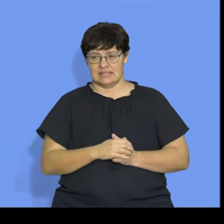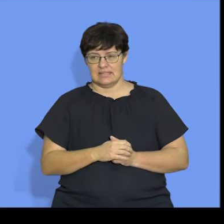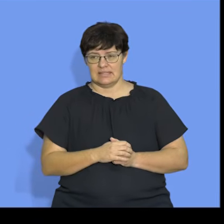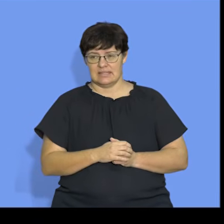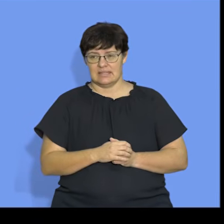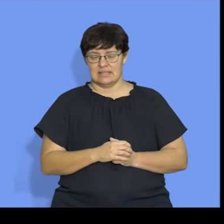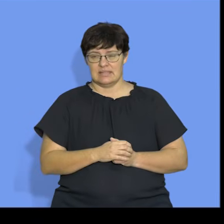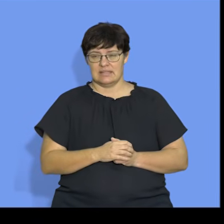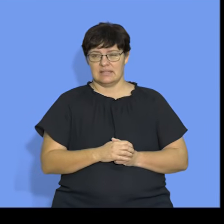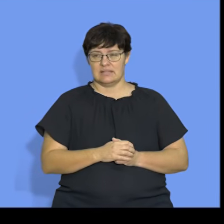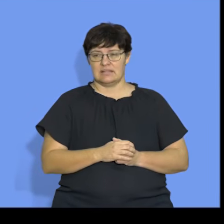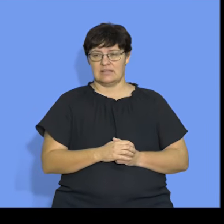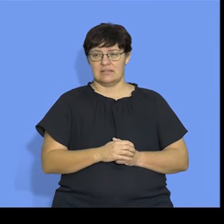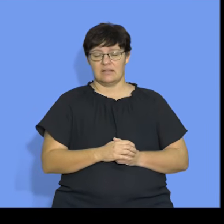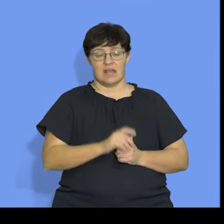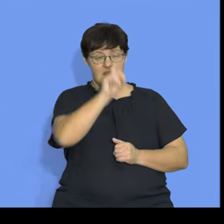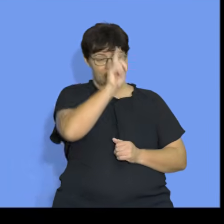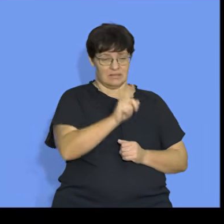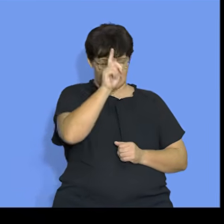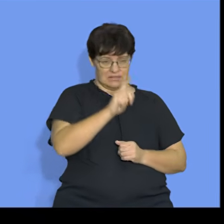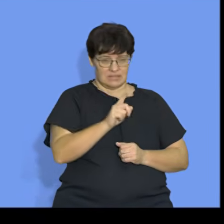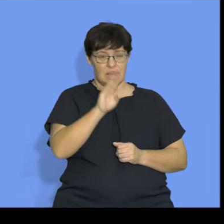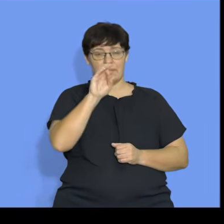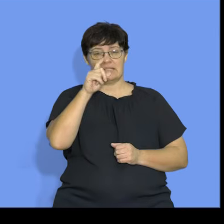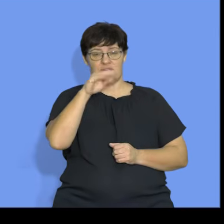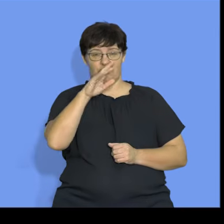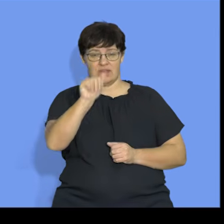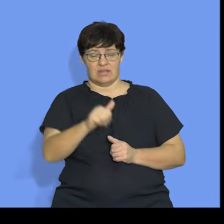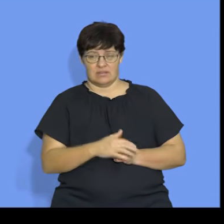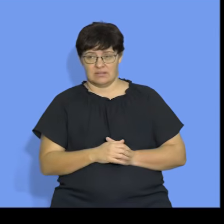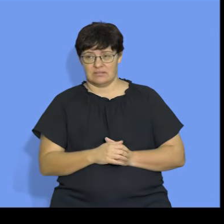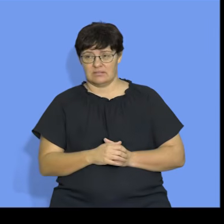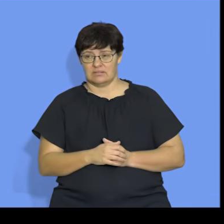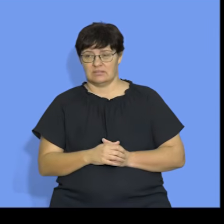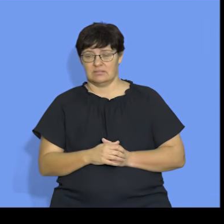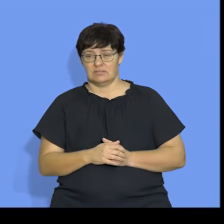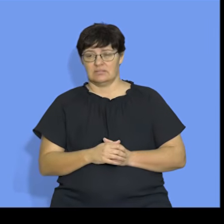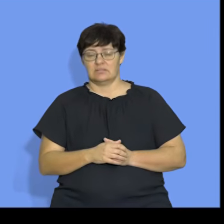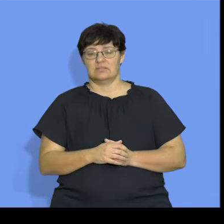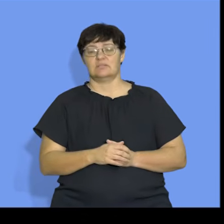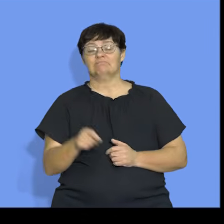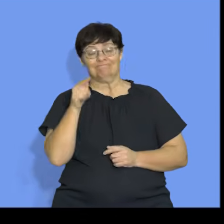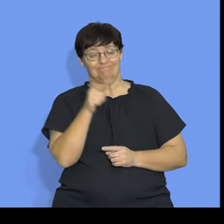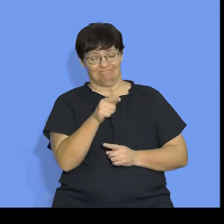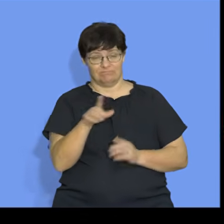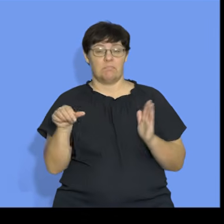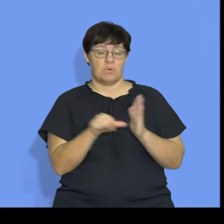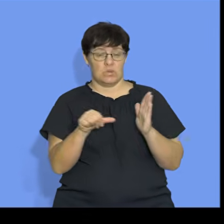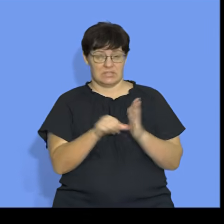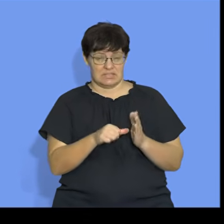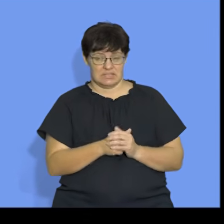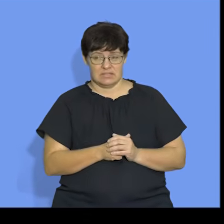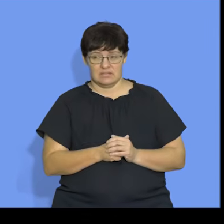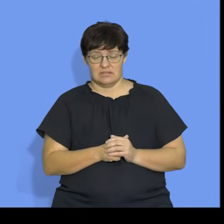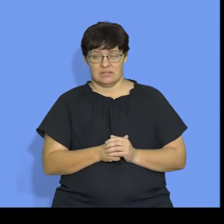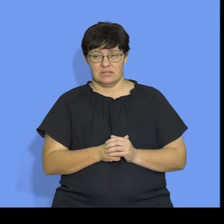5 arrows are the bacteria. All right, so guys, that is really important.